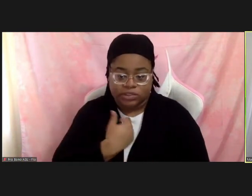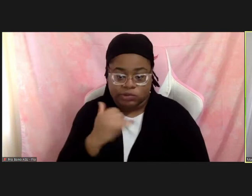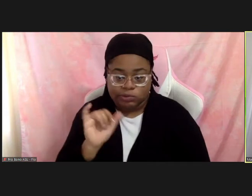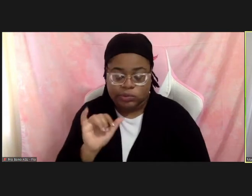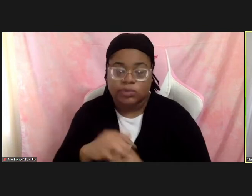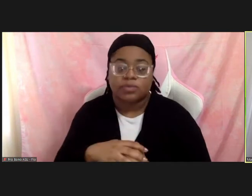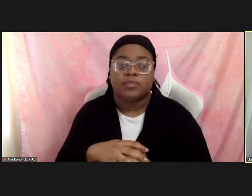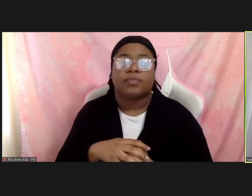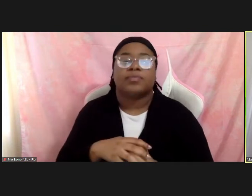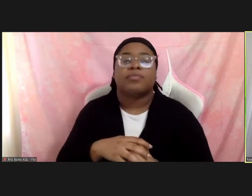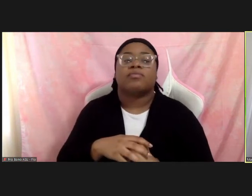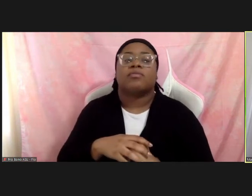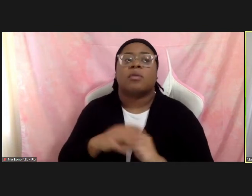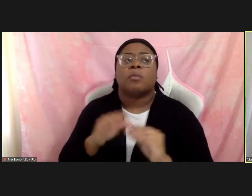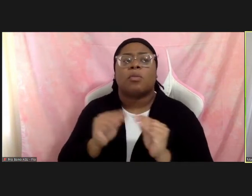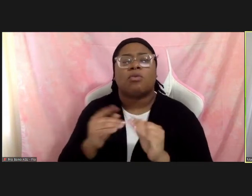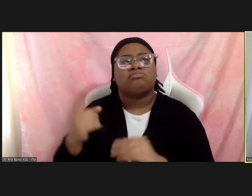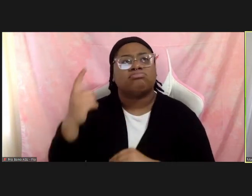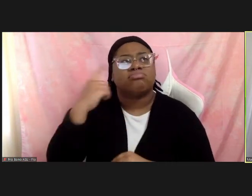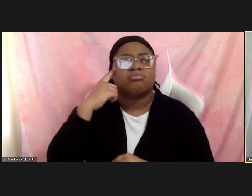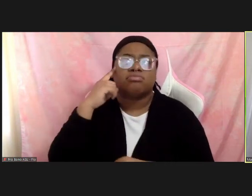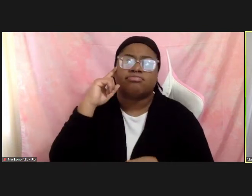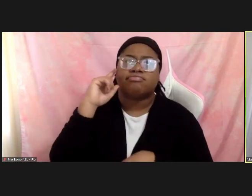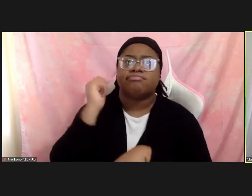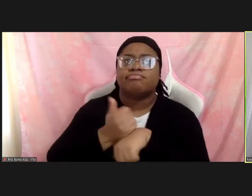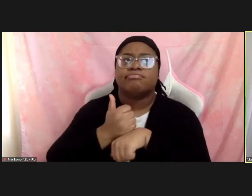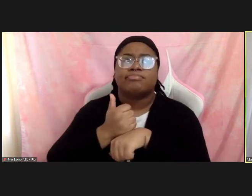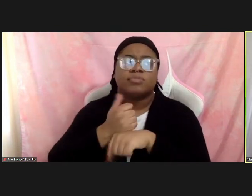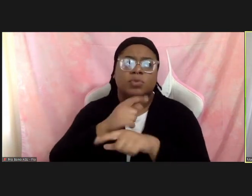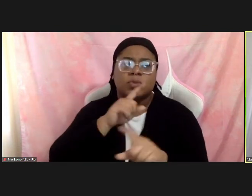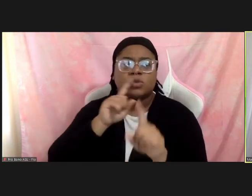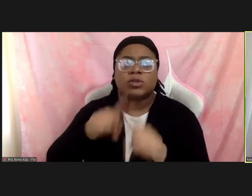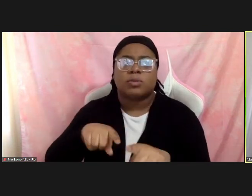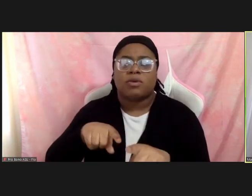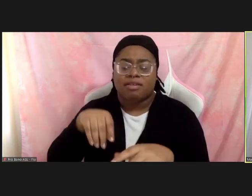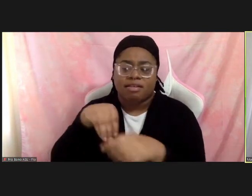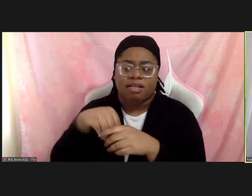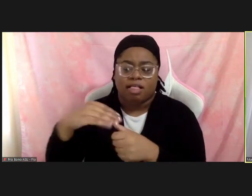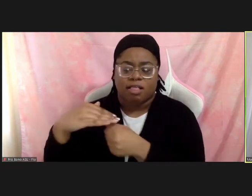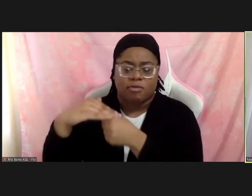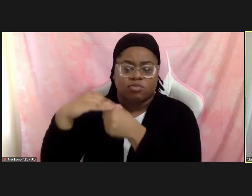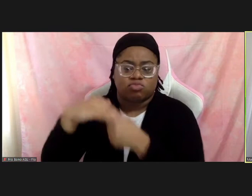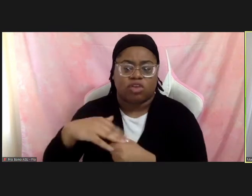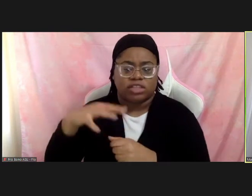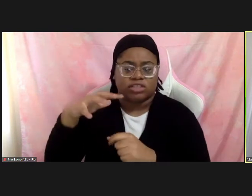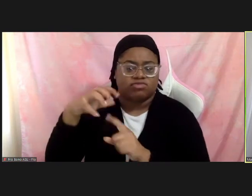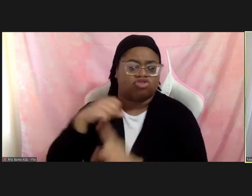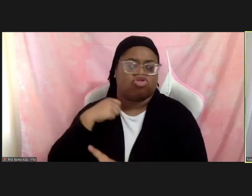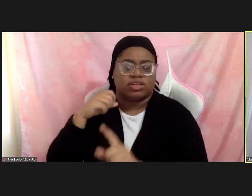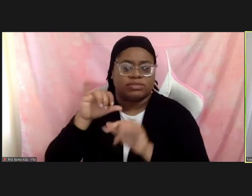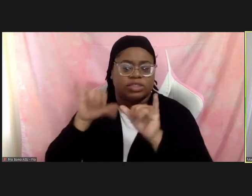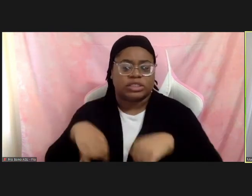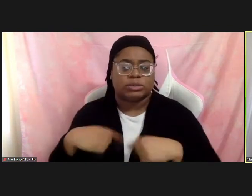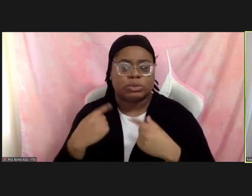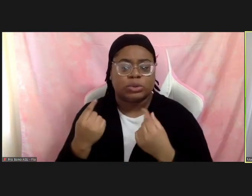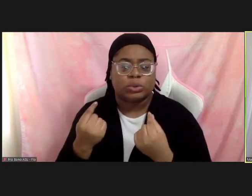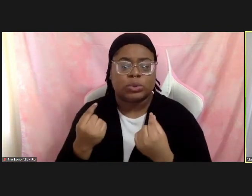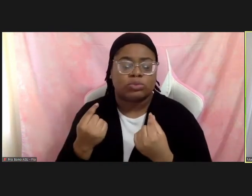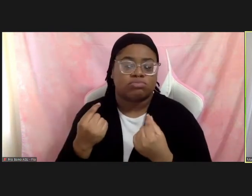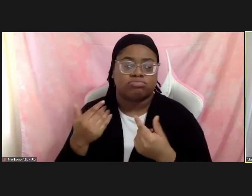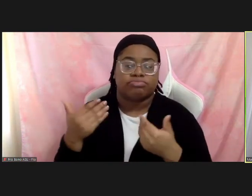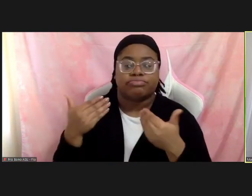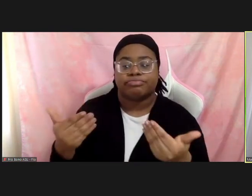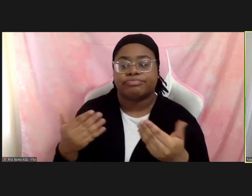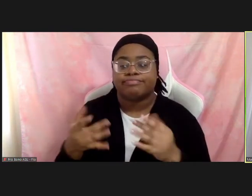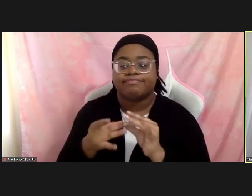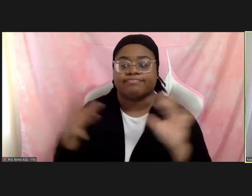the most logical response to living within these oppressive and extractive systems has been to